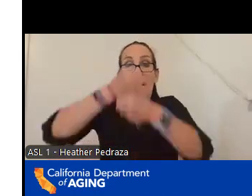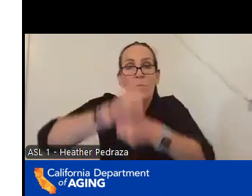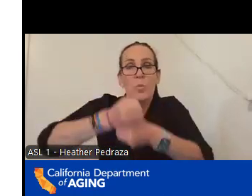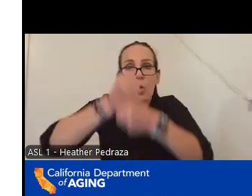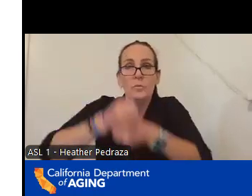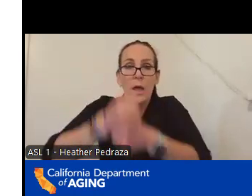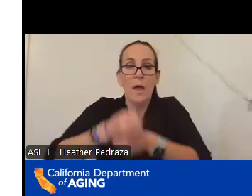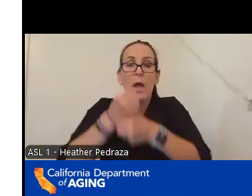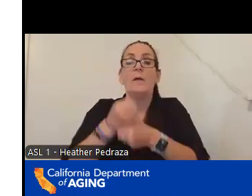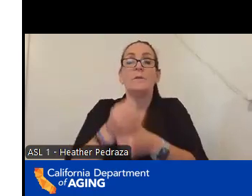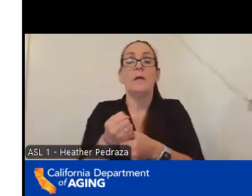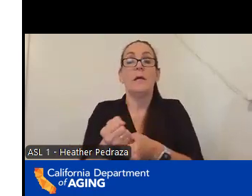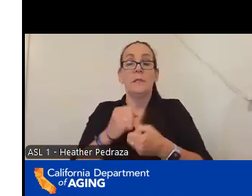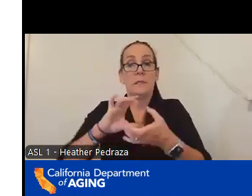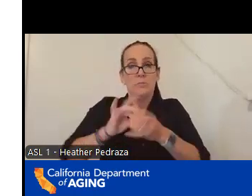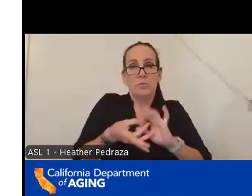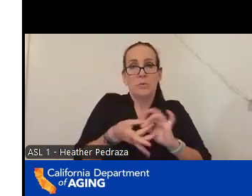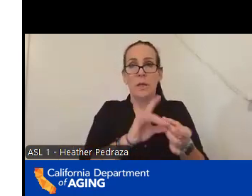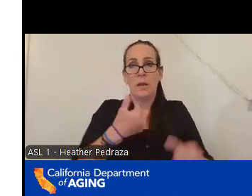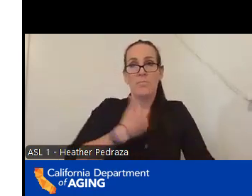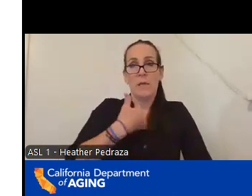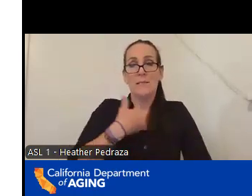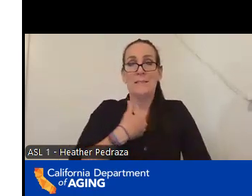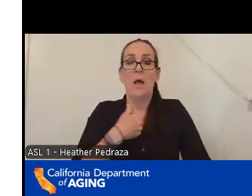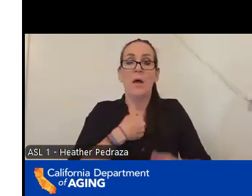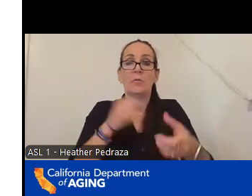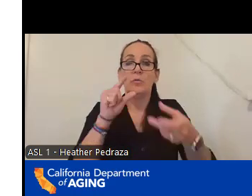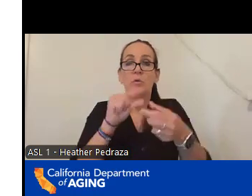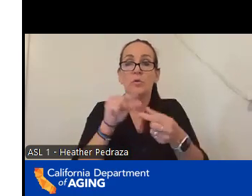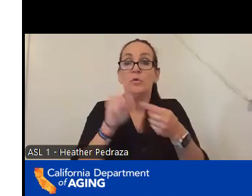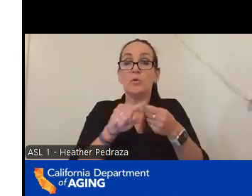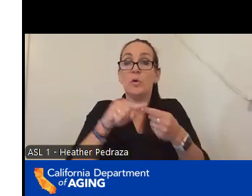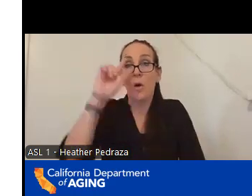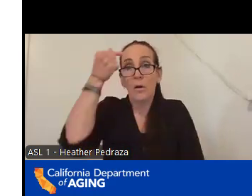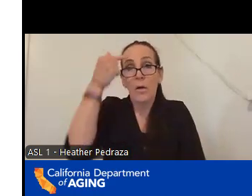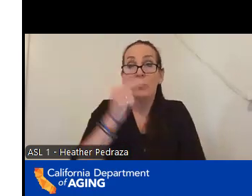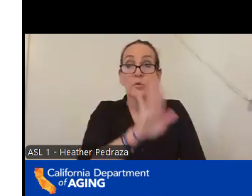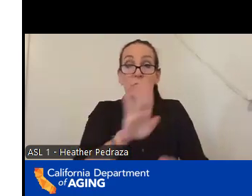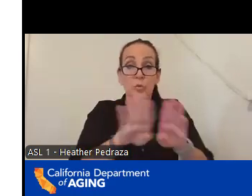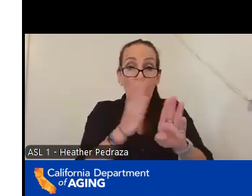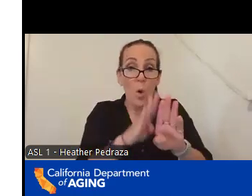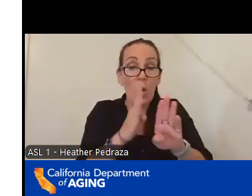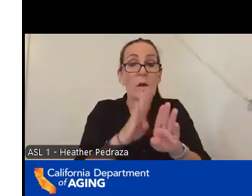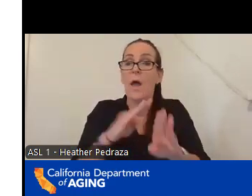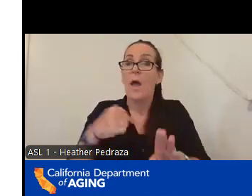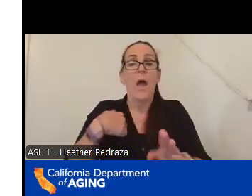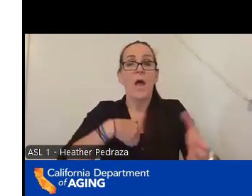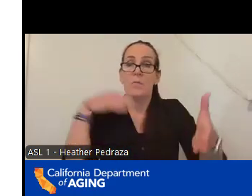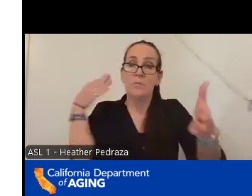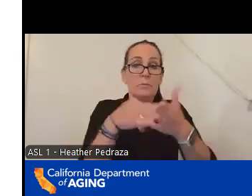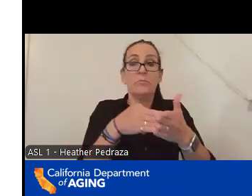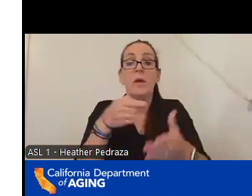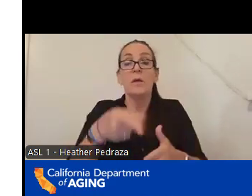again, and go through all of that because I'm opposed to managed care. I don't see it as an option. I see it as moving away